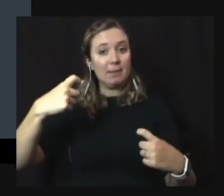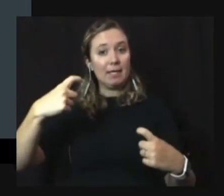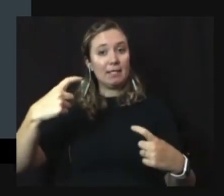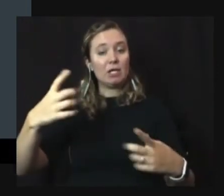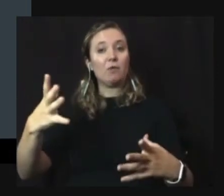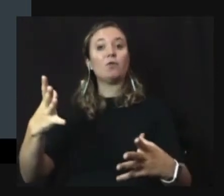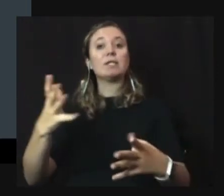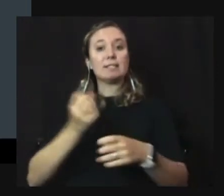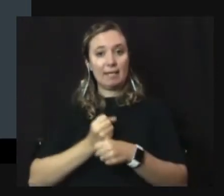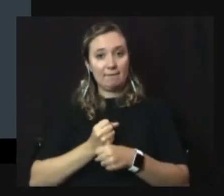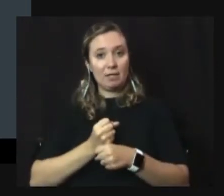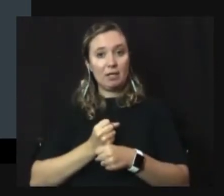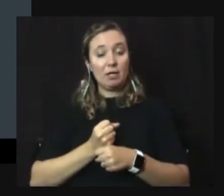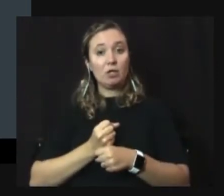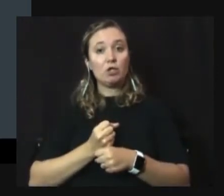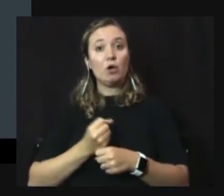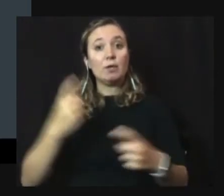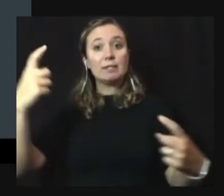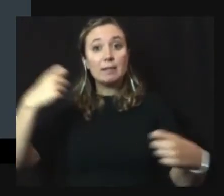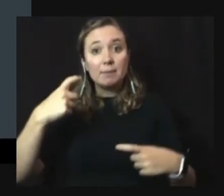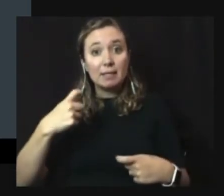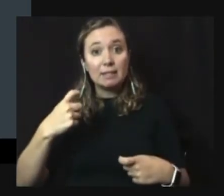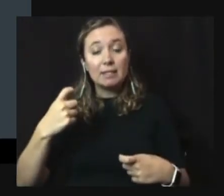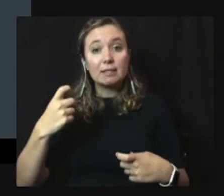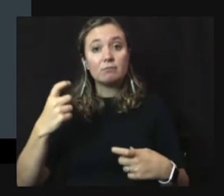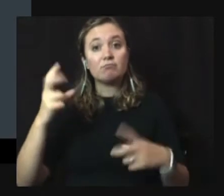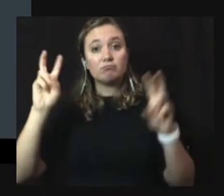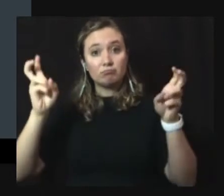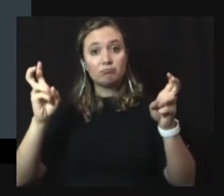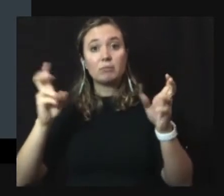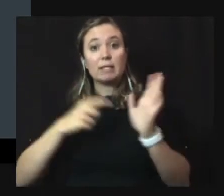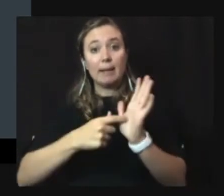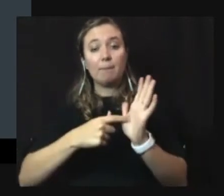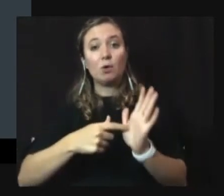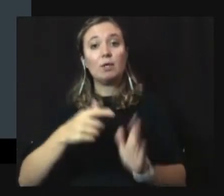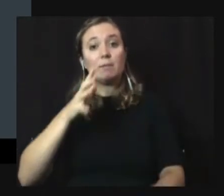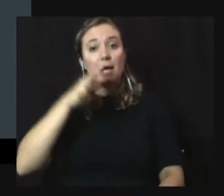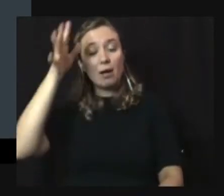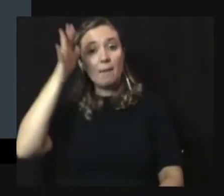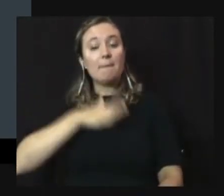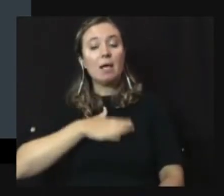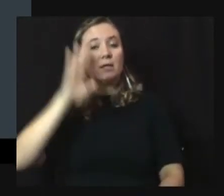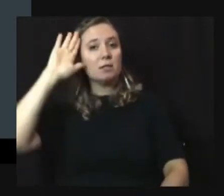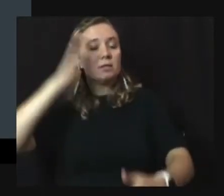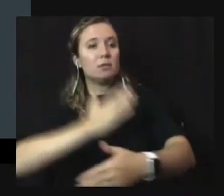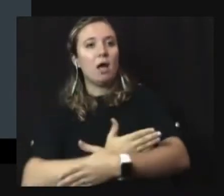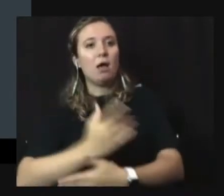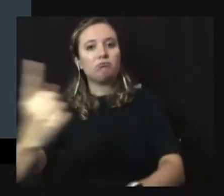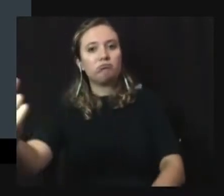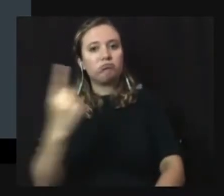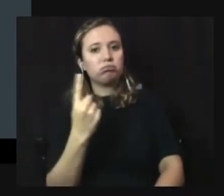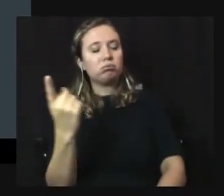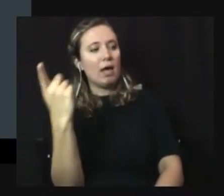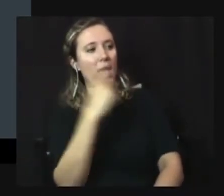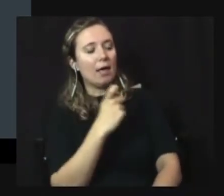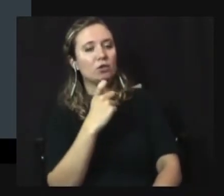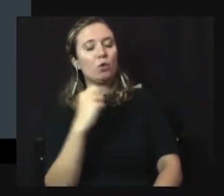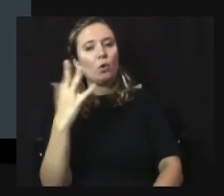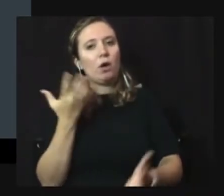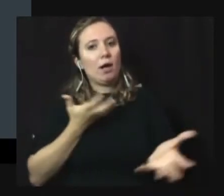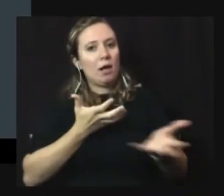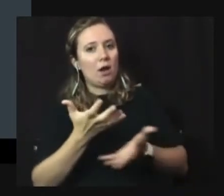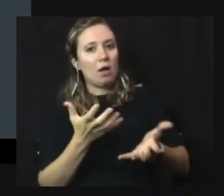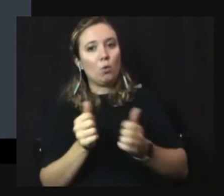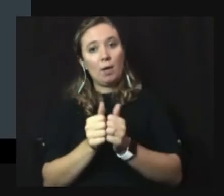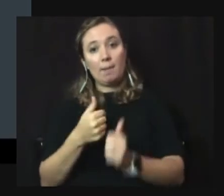So stimulus is parenting. My son comes to me and he asks me a question, or he's interacting with